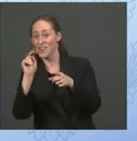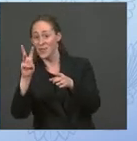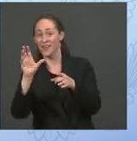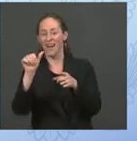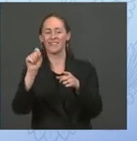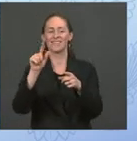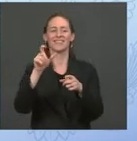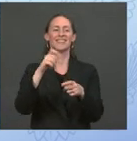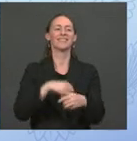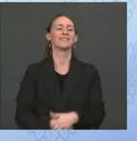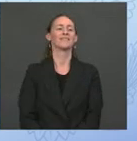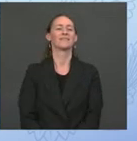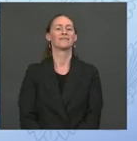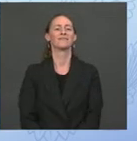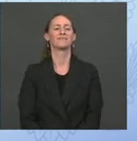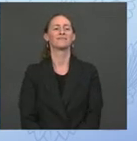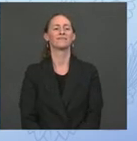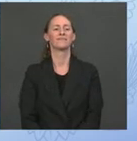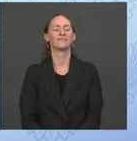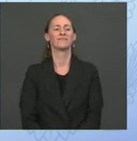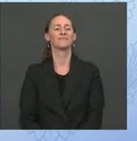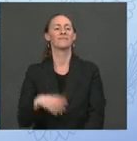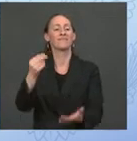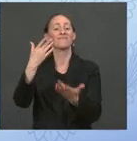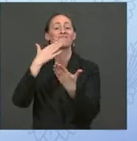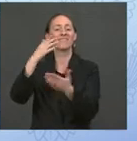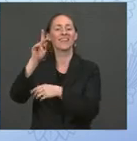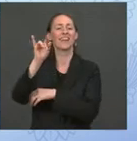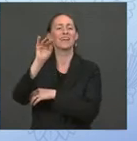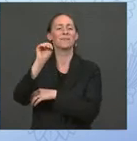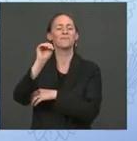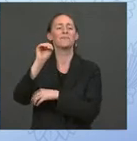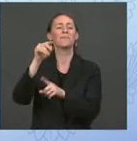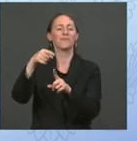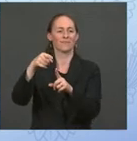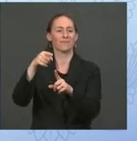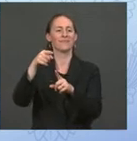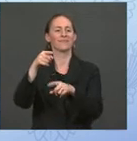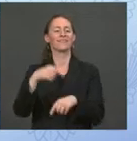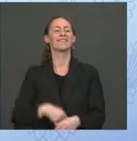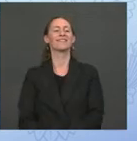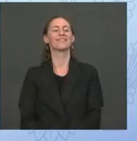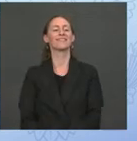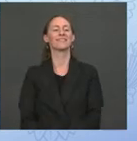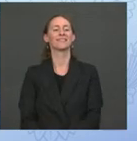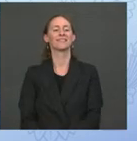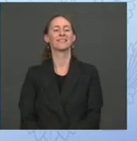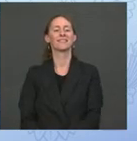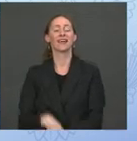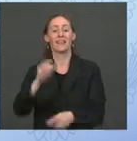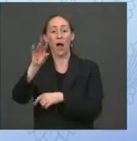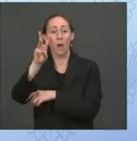Kimberly of McCain High School in Wilmington. That's you? Okay, all right.